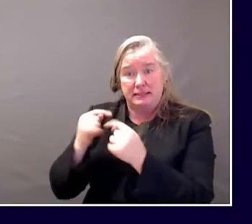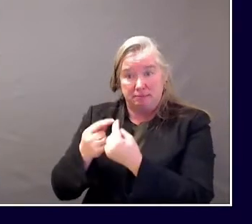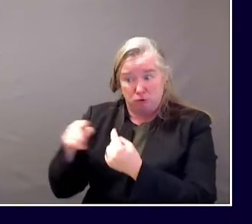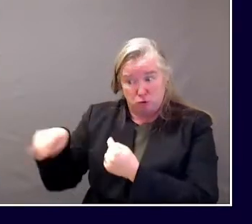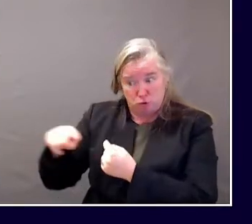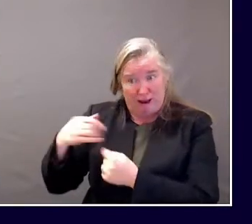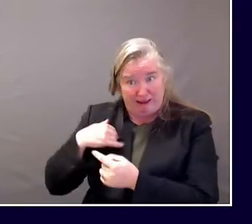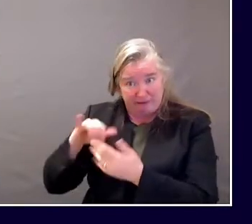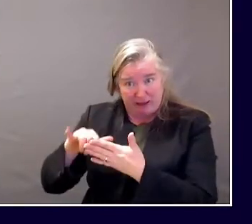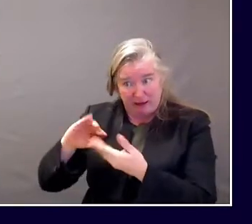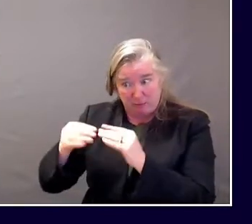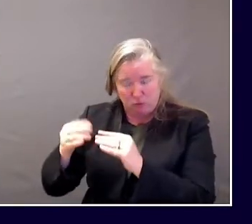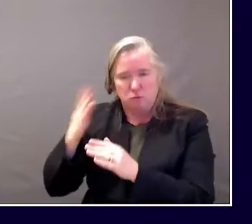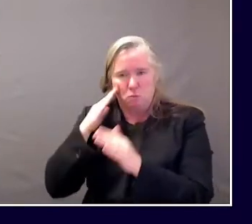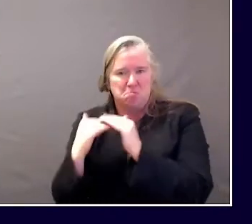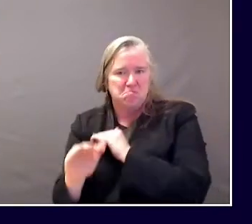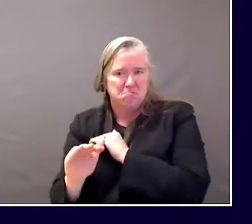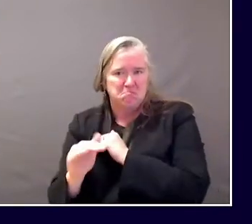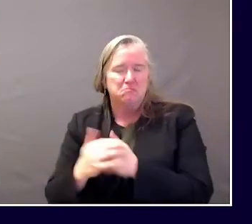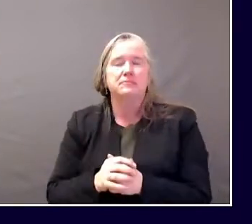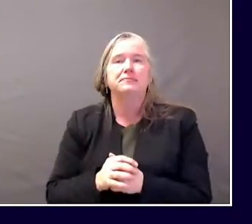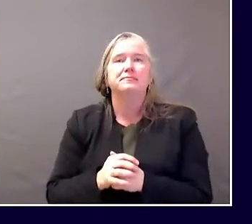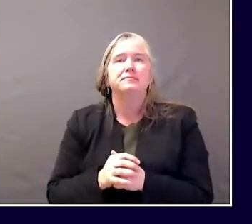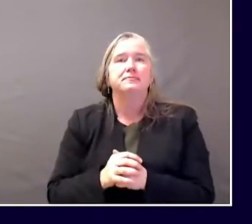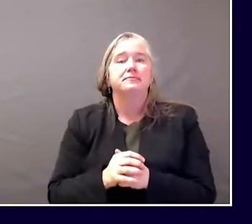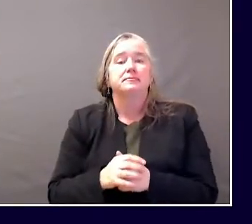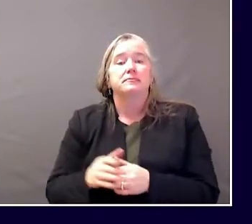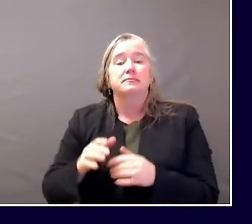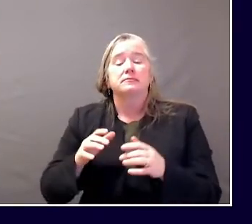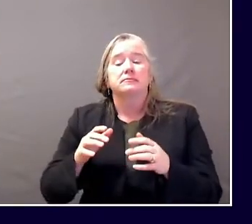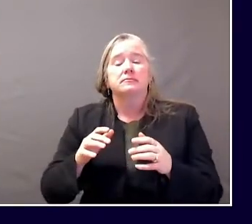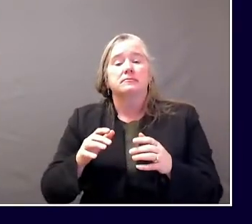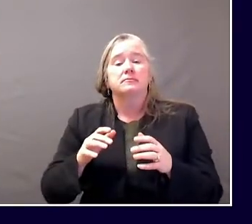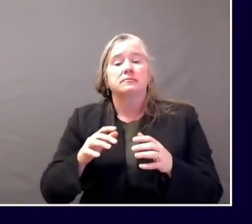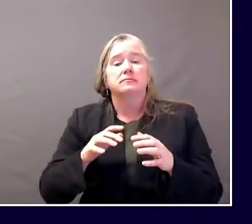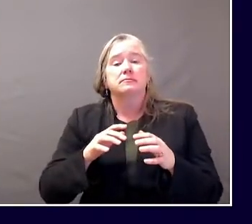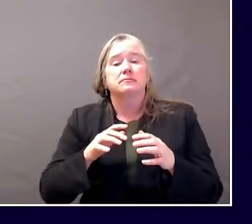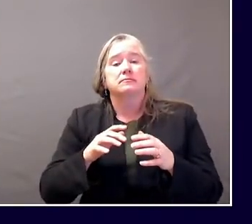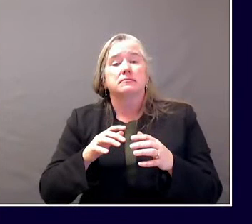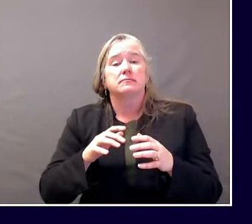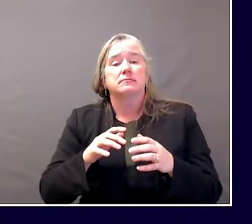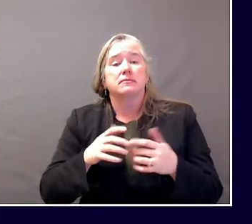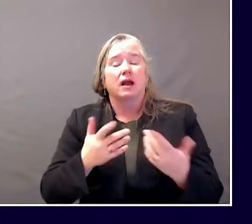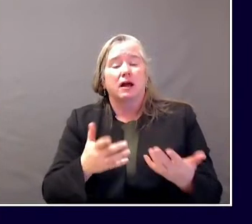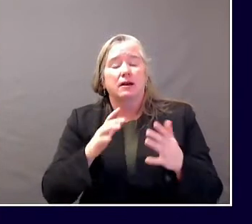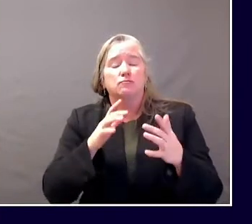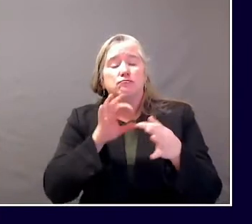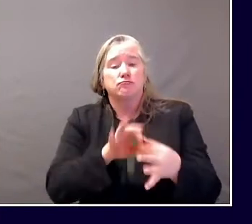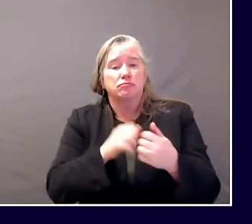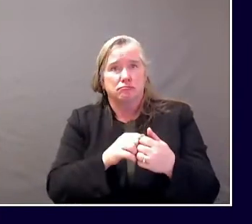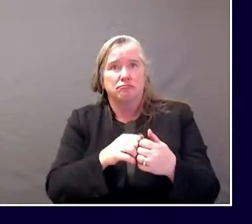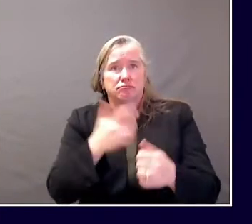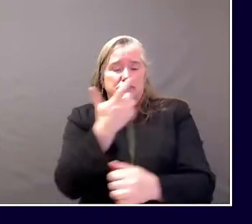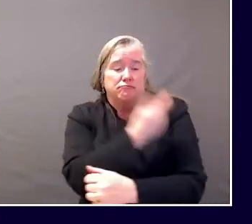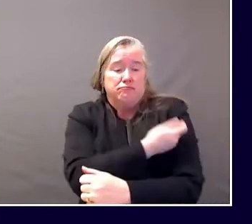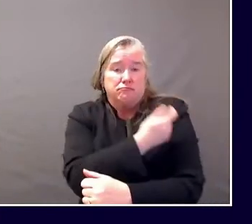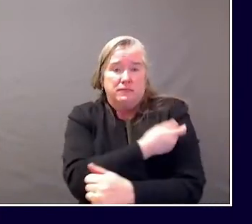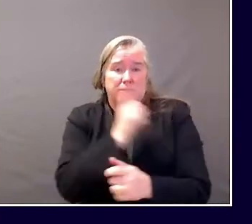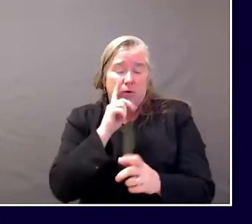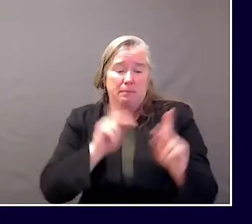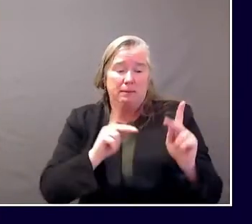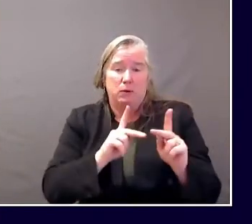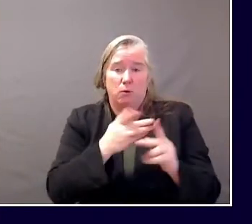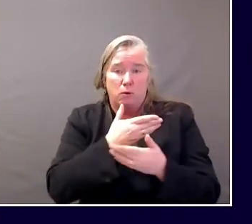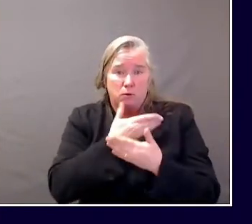handle on that with respect to vaccines and where they are in that. Similarly, I don't think any discussions or decisions have been made to